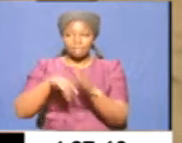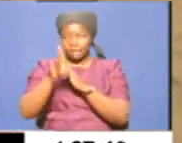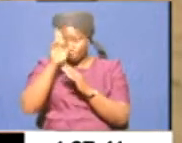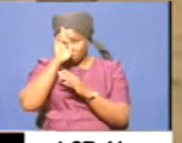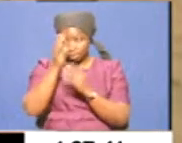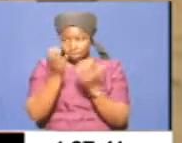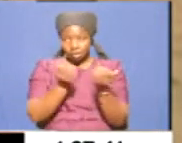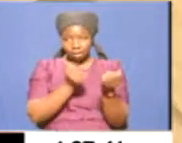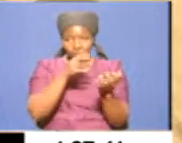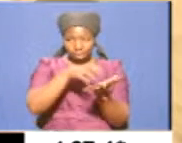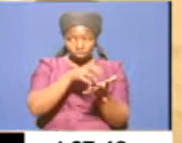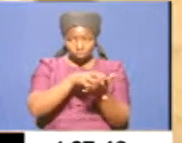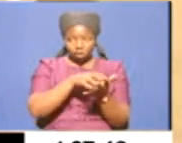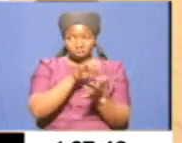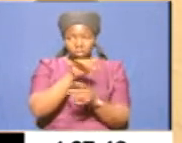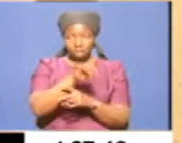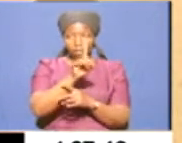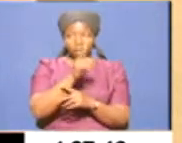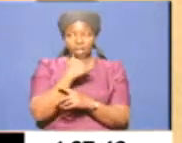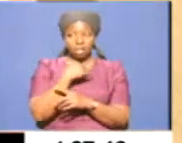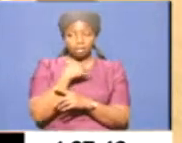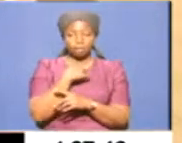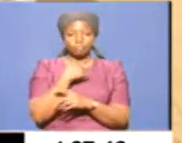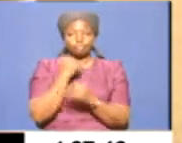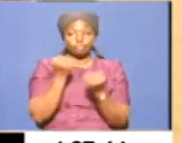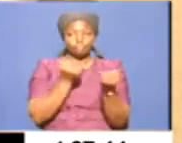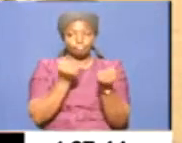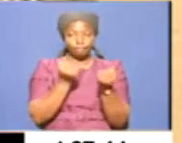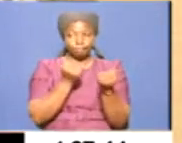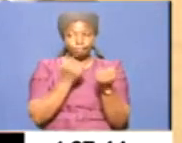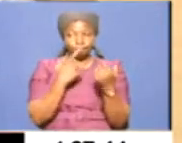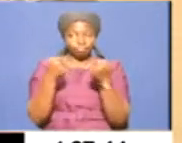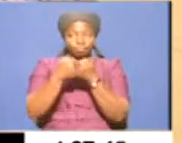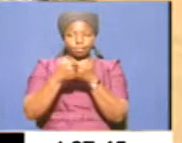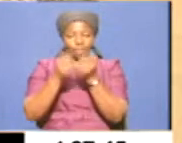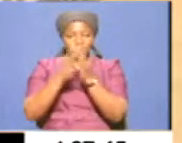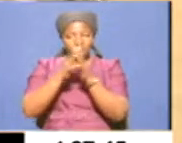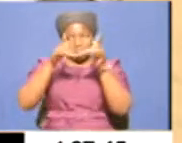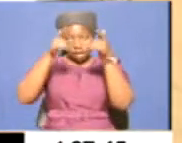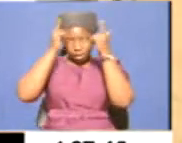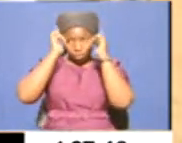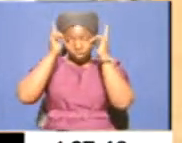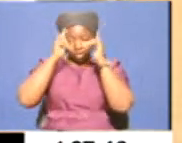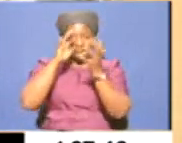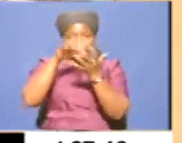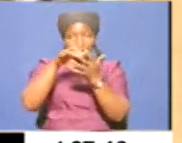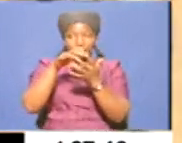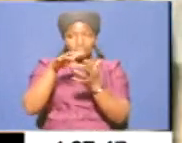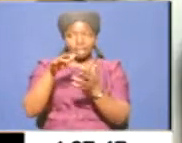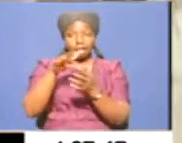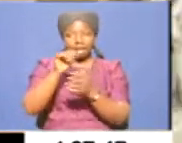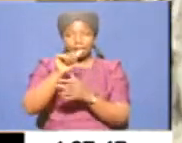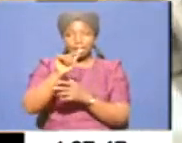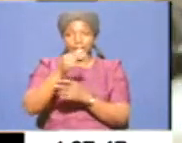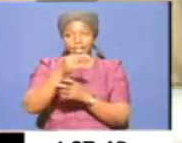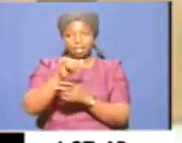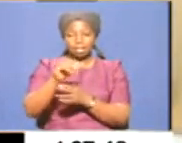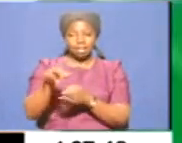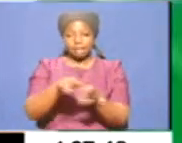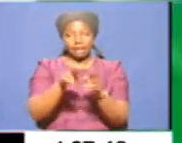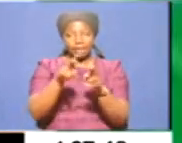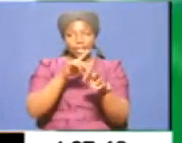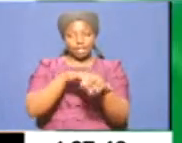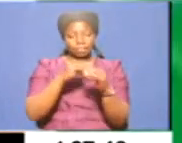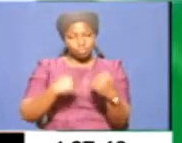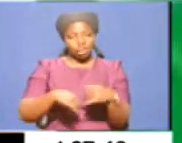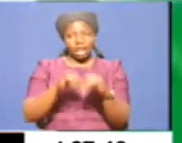had rammed his getaway vehicle into a lorry at Athi River along Mombasa Road as he tried to escape a police dragnet.